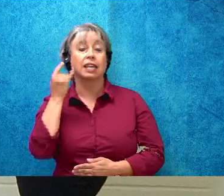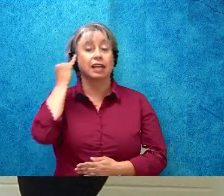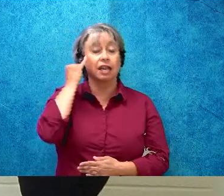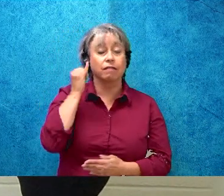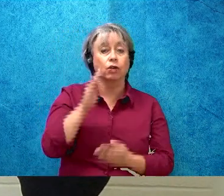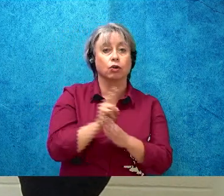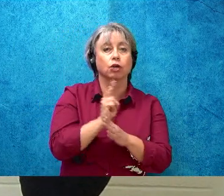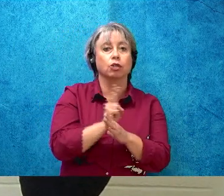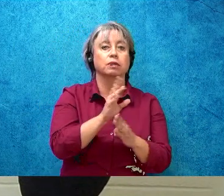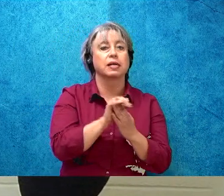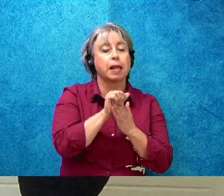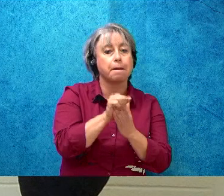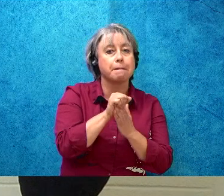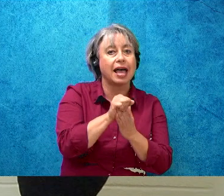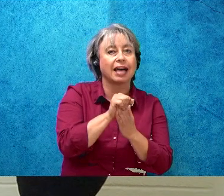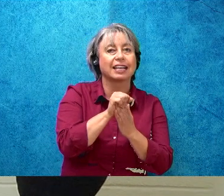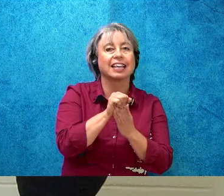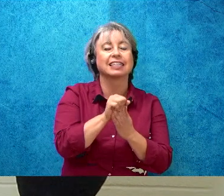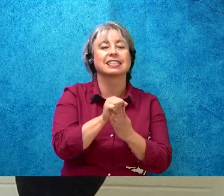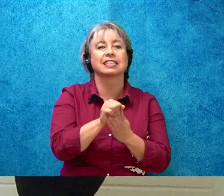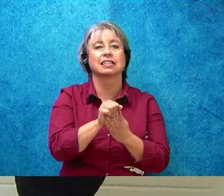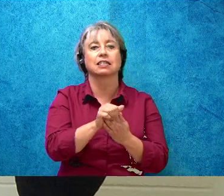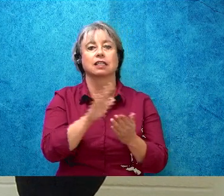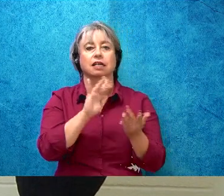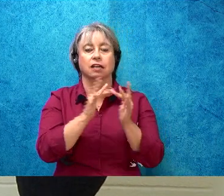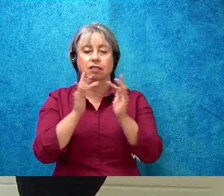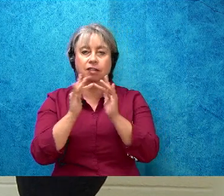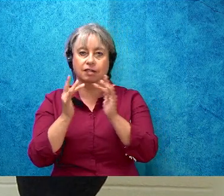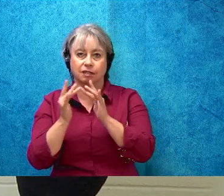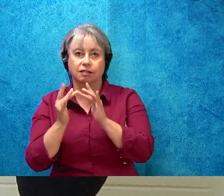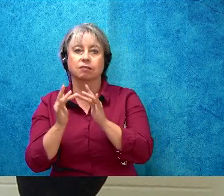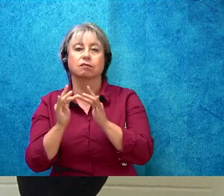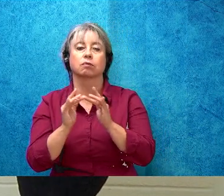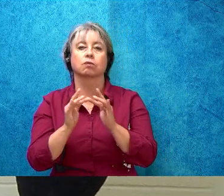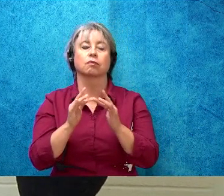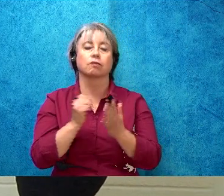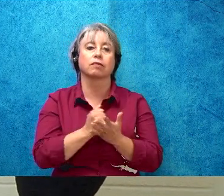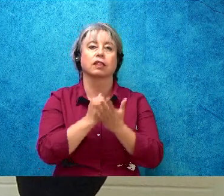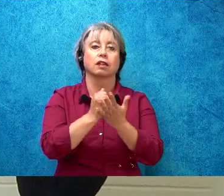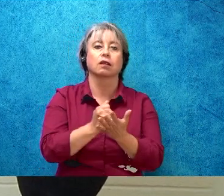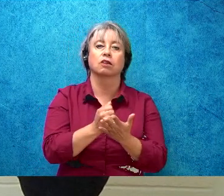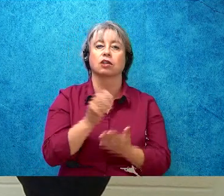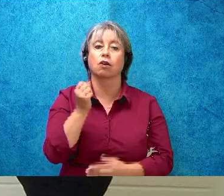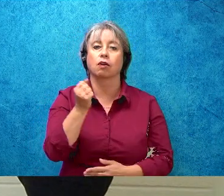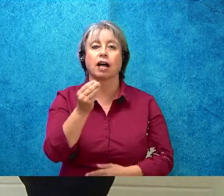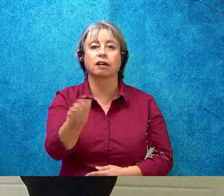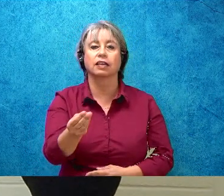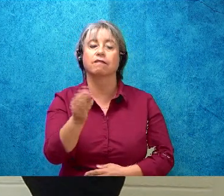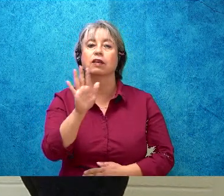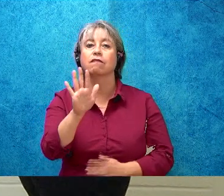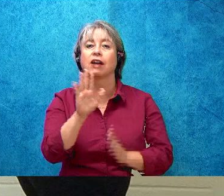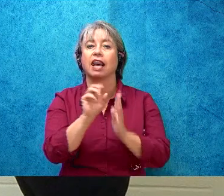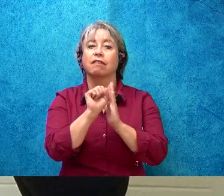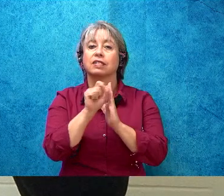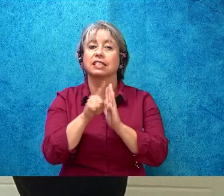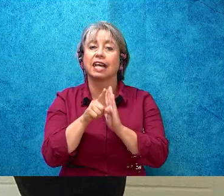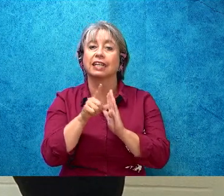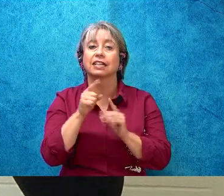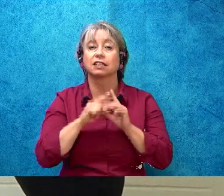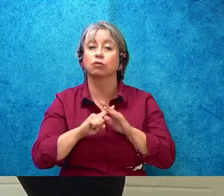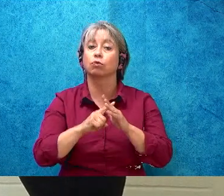you. If you're working in your teacher's online lessons, this will be beneficial as well. So I'll give you like 5 seconds to get that stuff, and then we will get